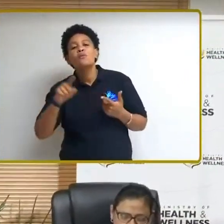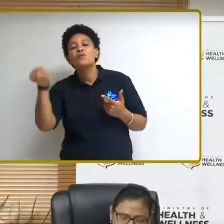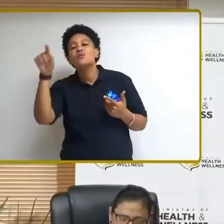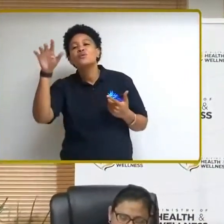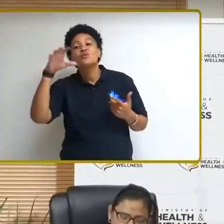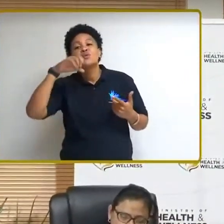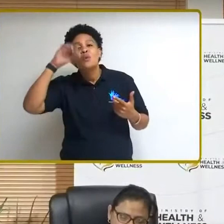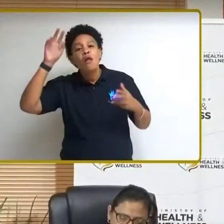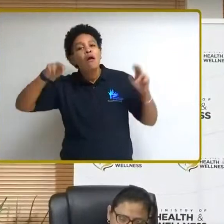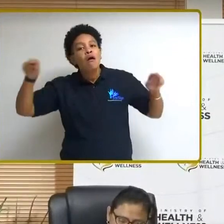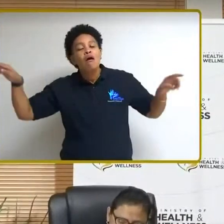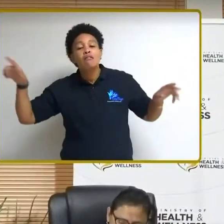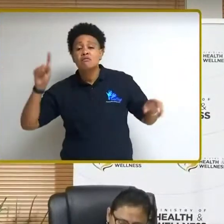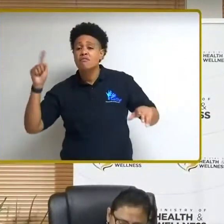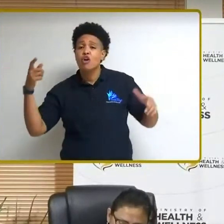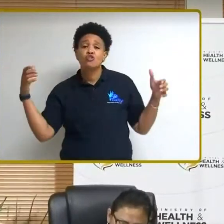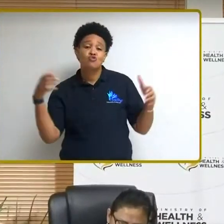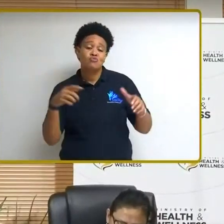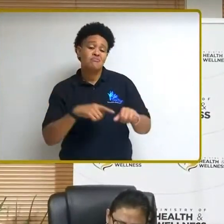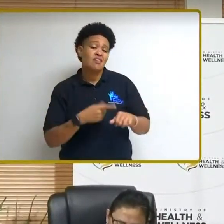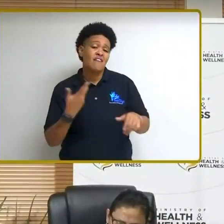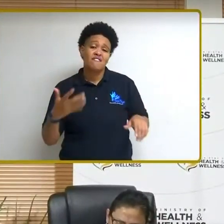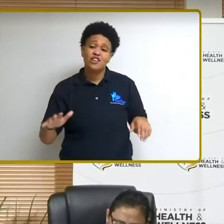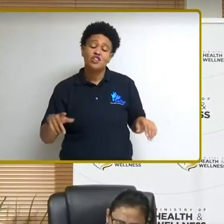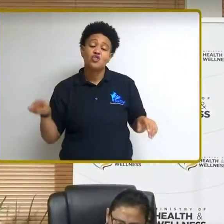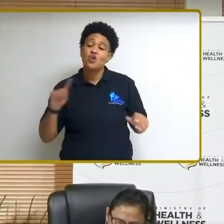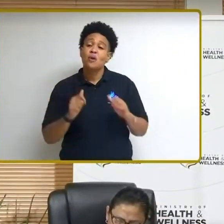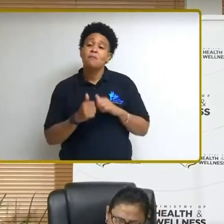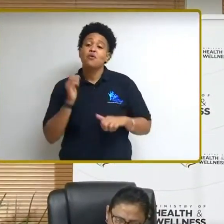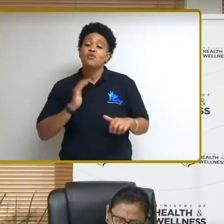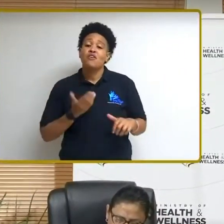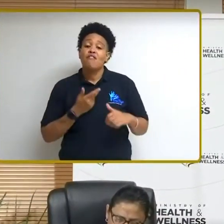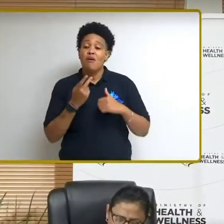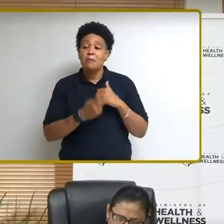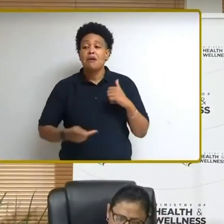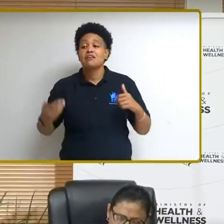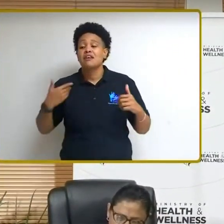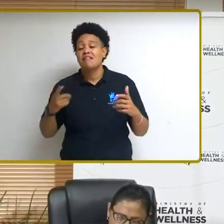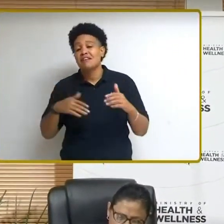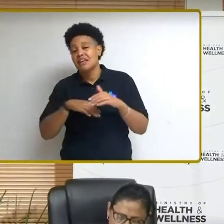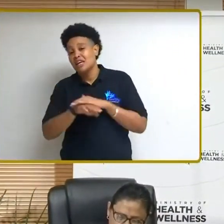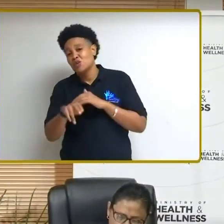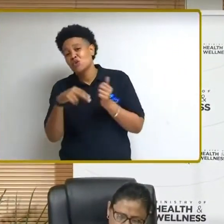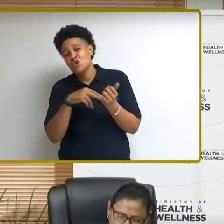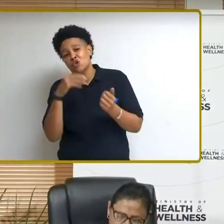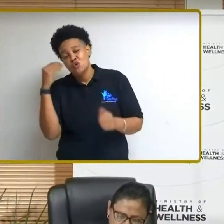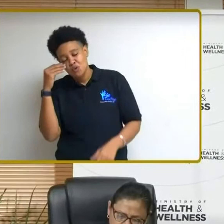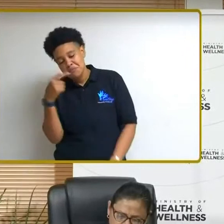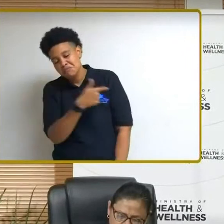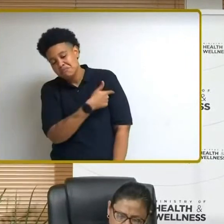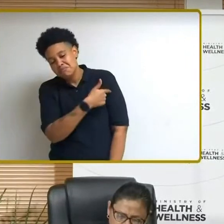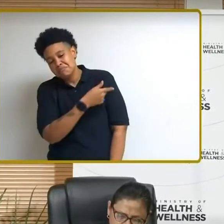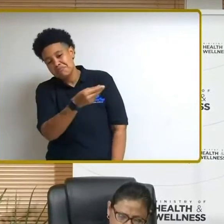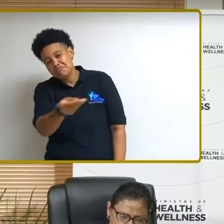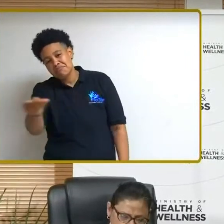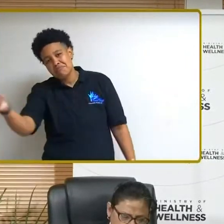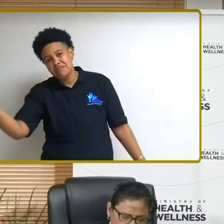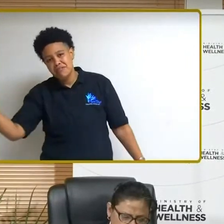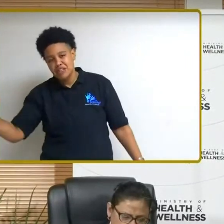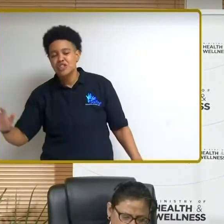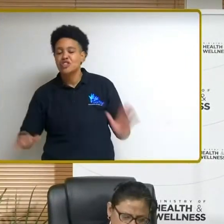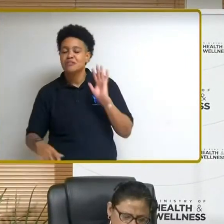the first group. So most of our parishes have gone into these facilities